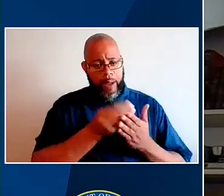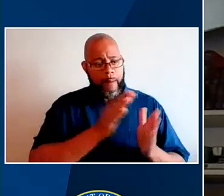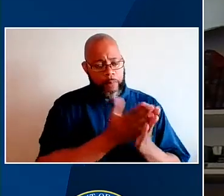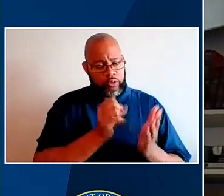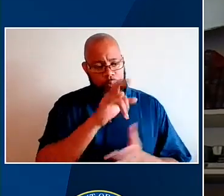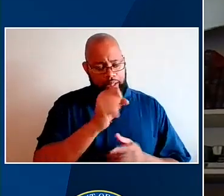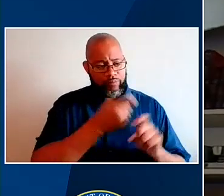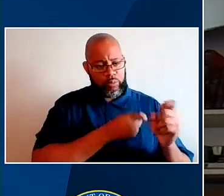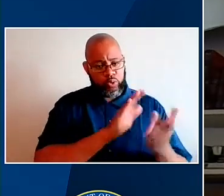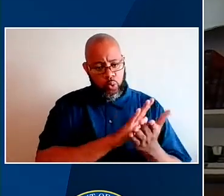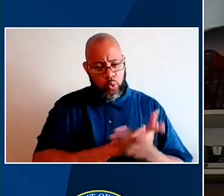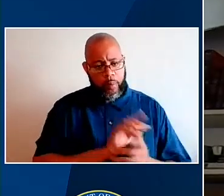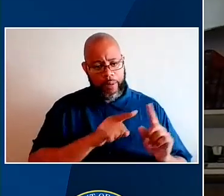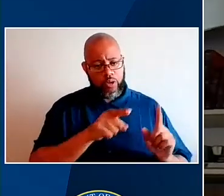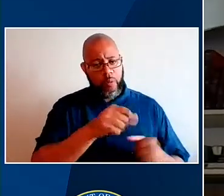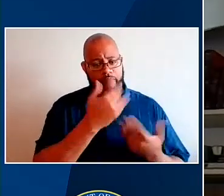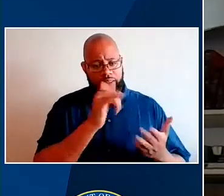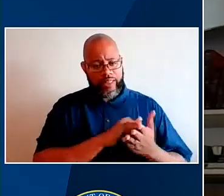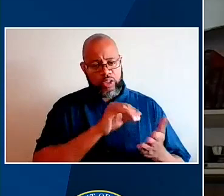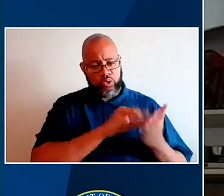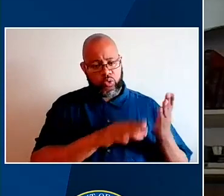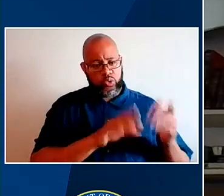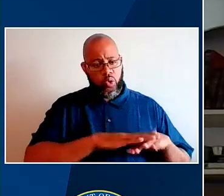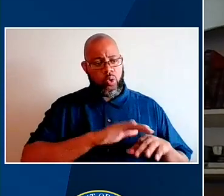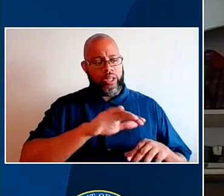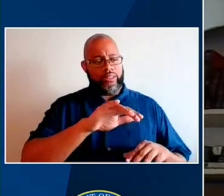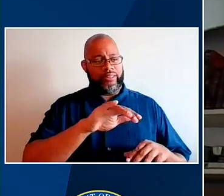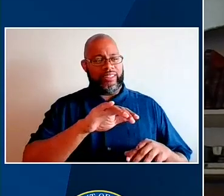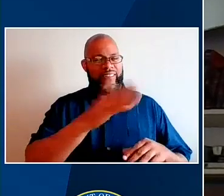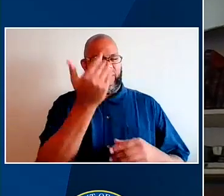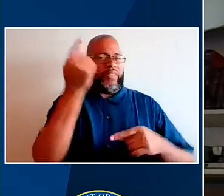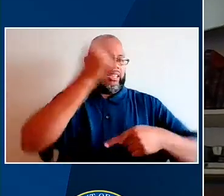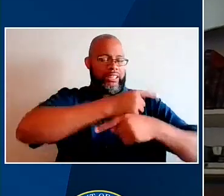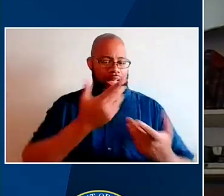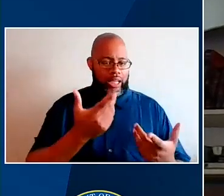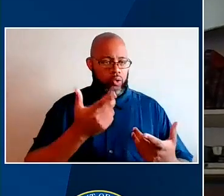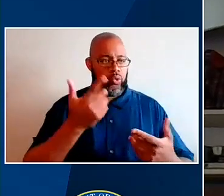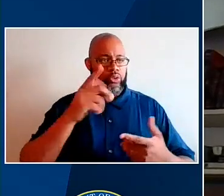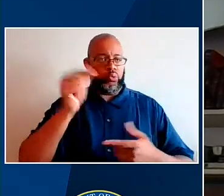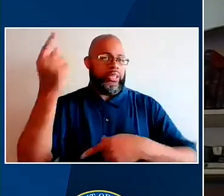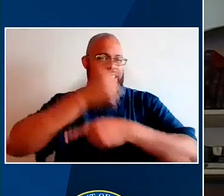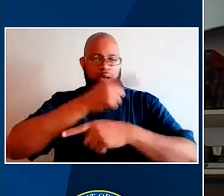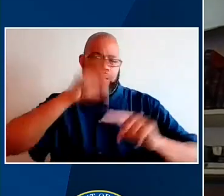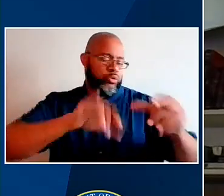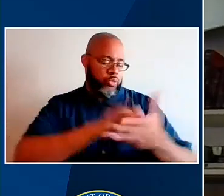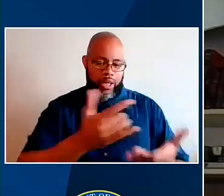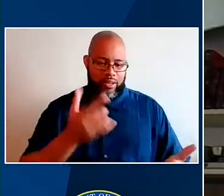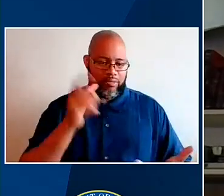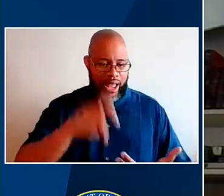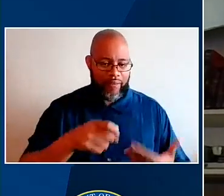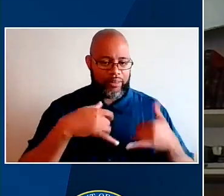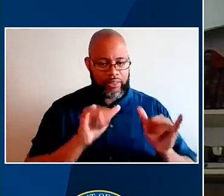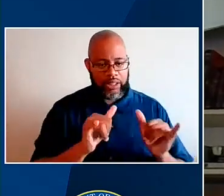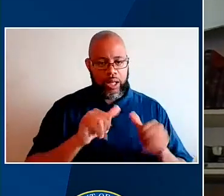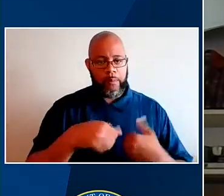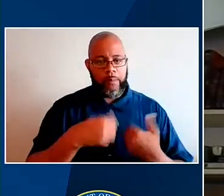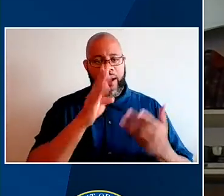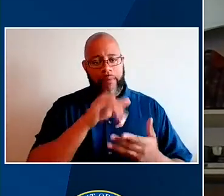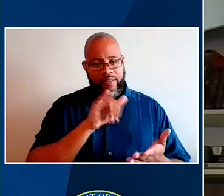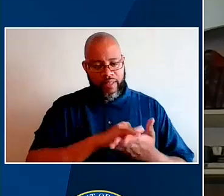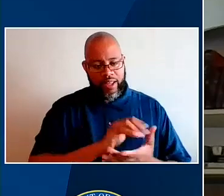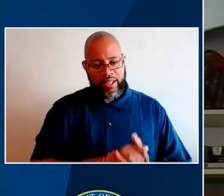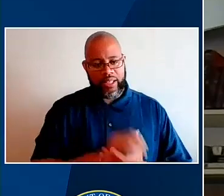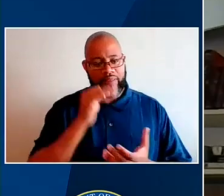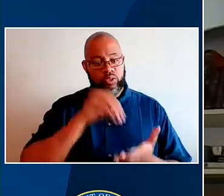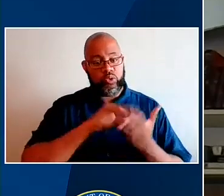from the school, but you'll provide that to the student on day 15 or day 20. You couldn't do that. You'd have to still abide by this. If the